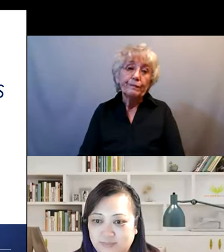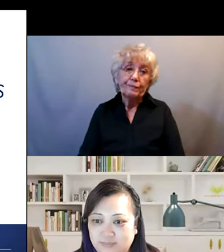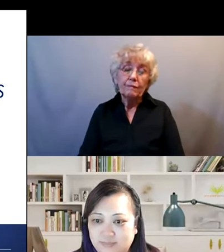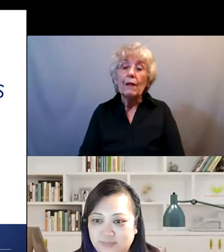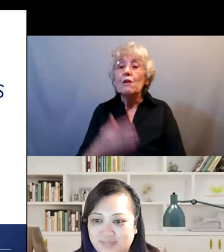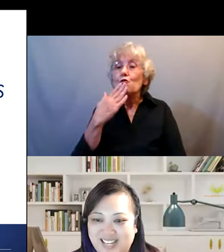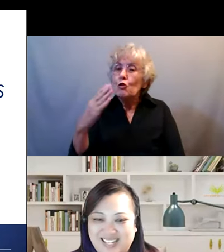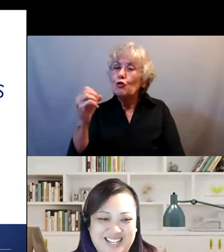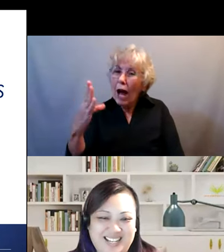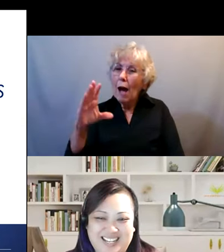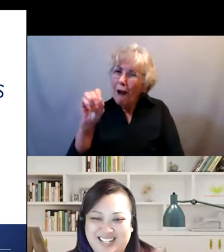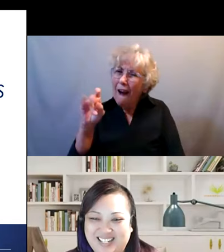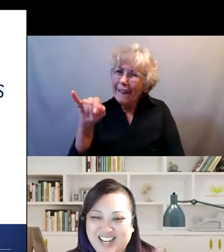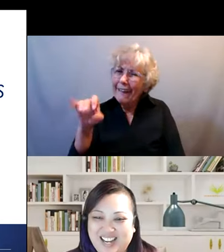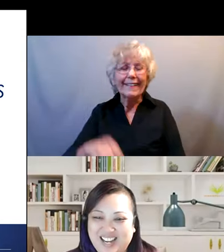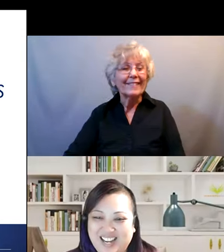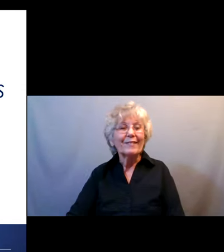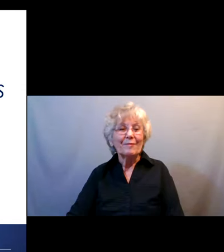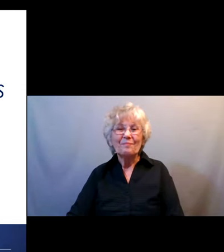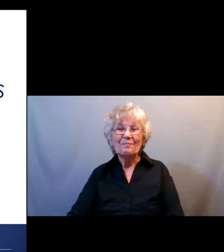Good job, Connie.